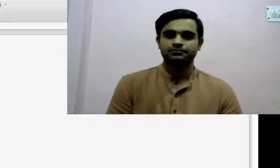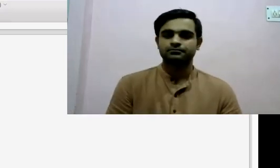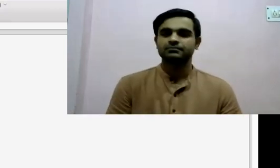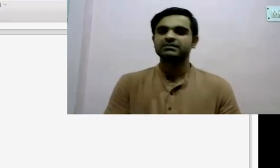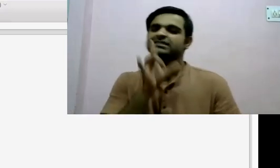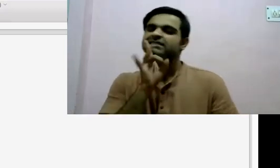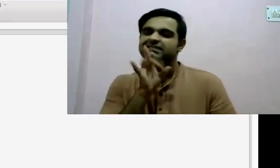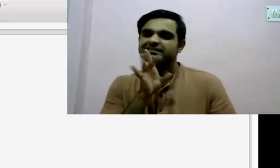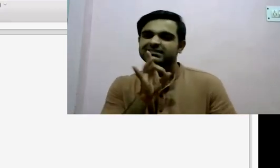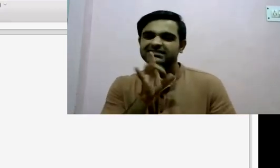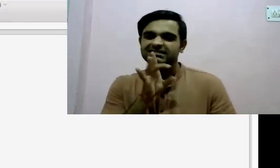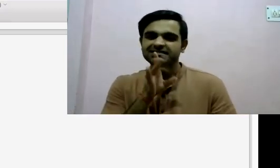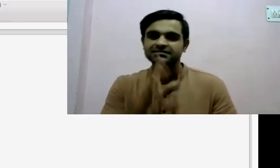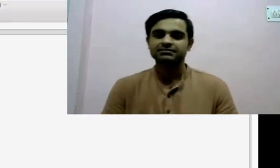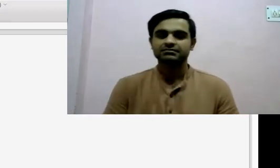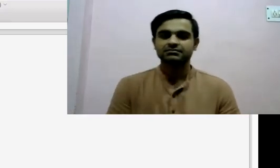pain,